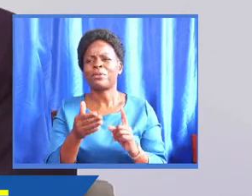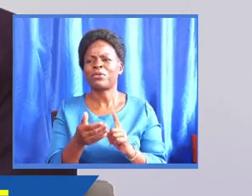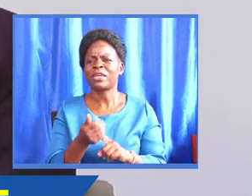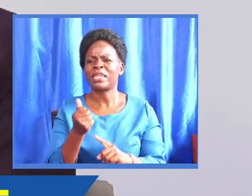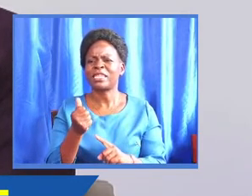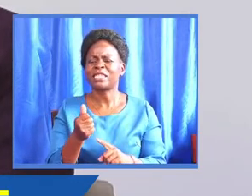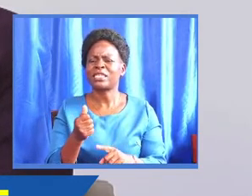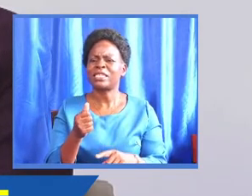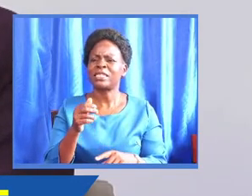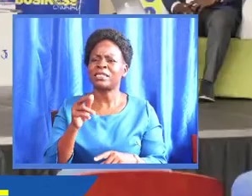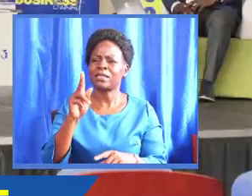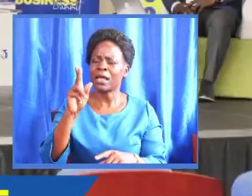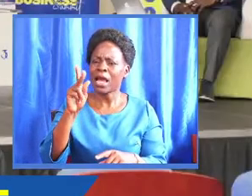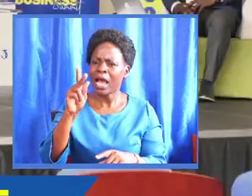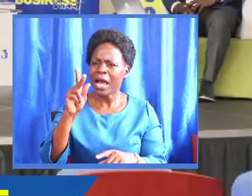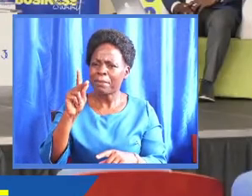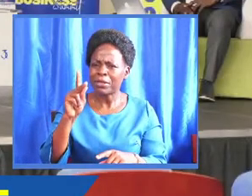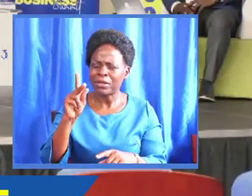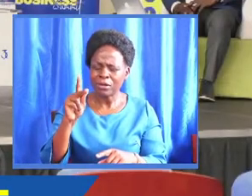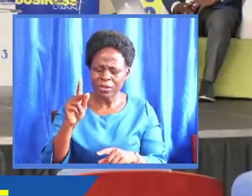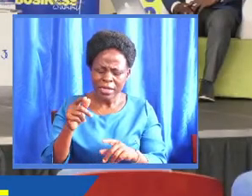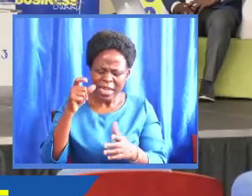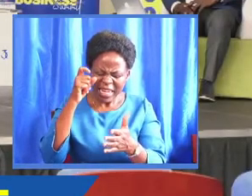on income earned.